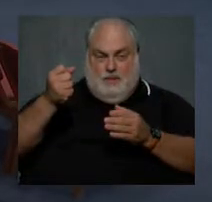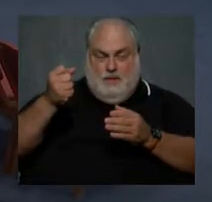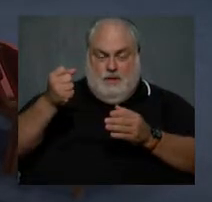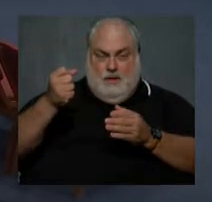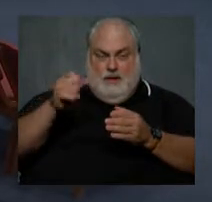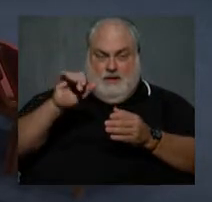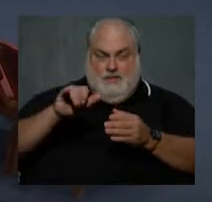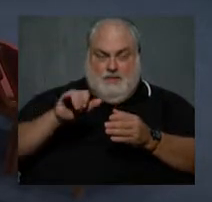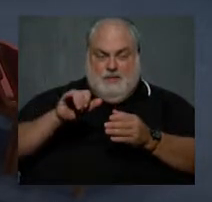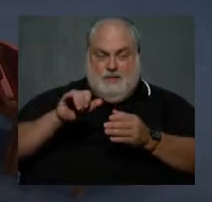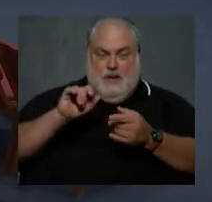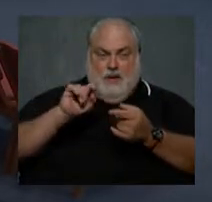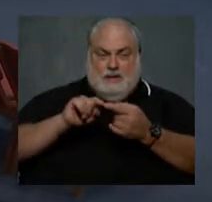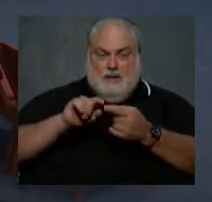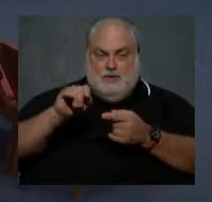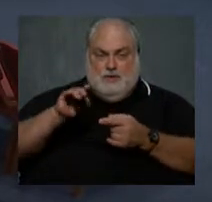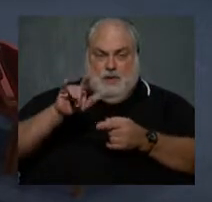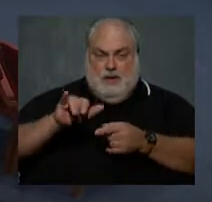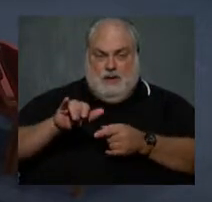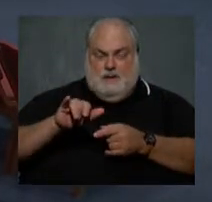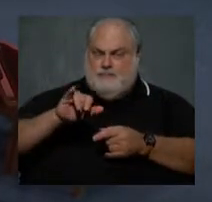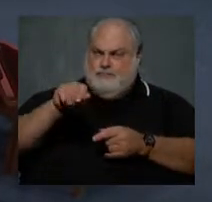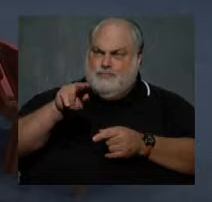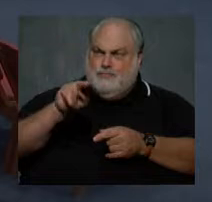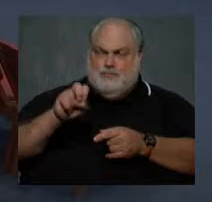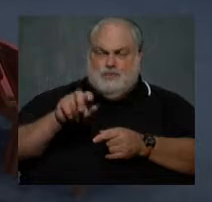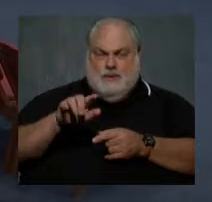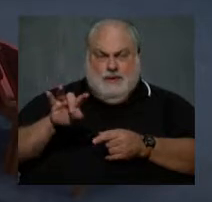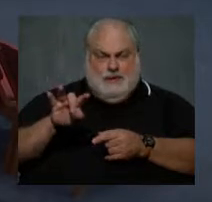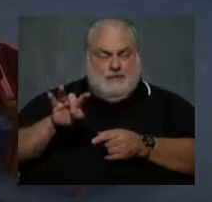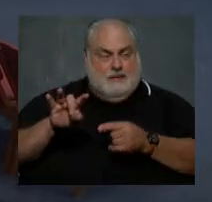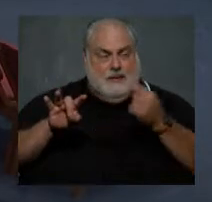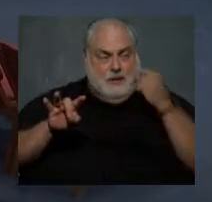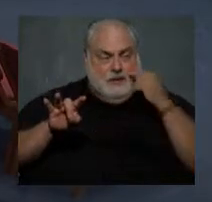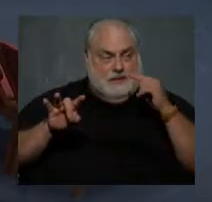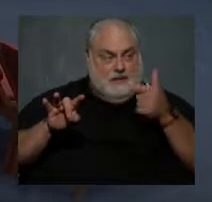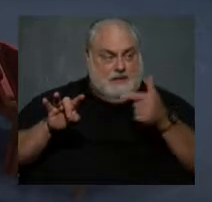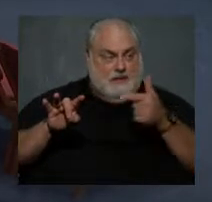for deferral of this item until the next appropriate meeting. Do we hear a second?